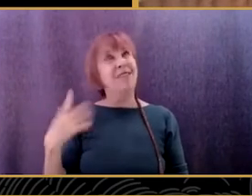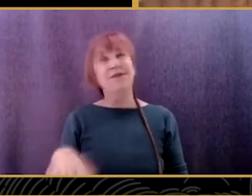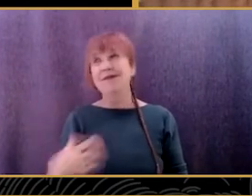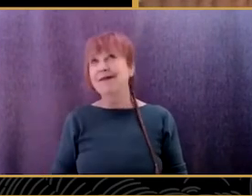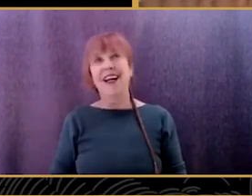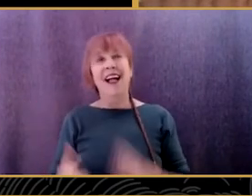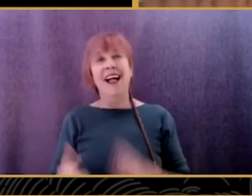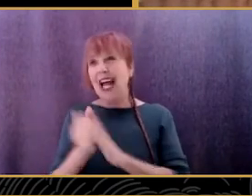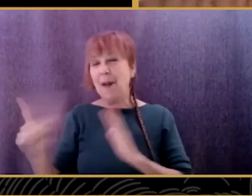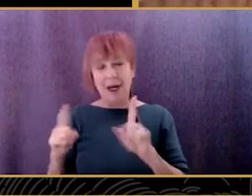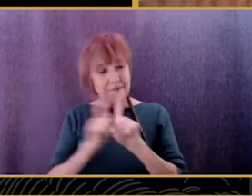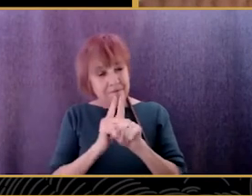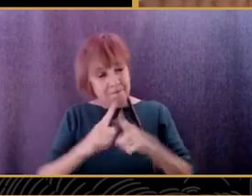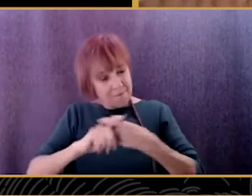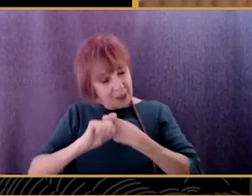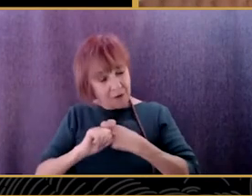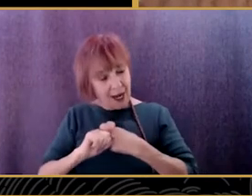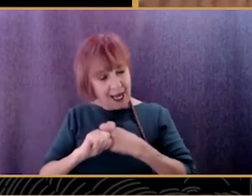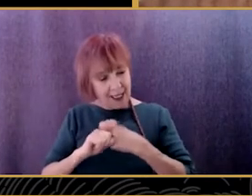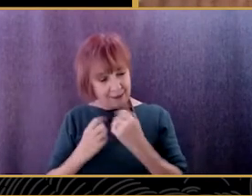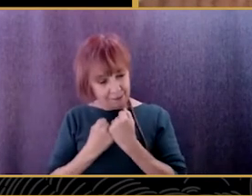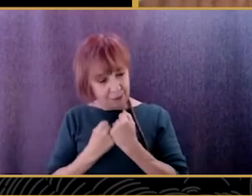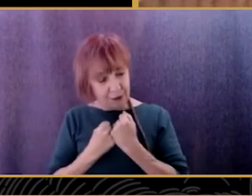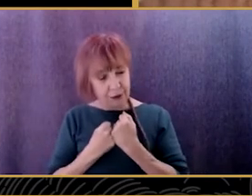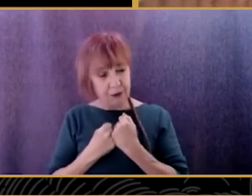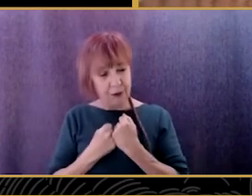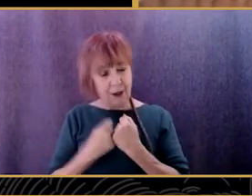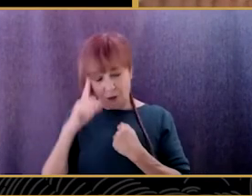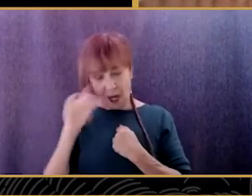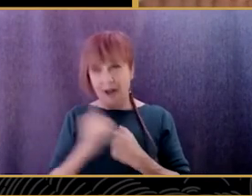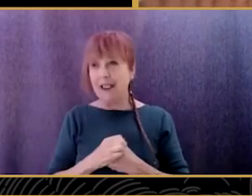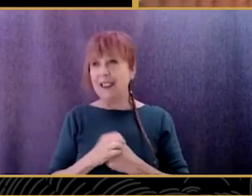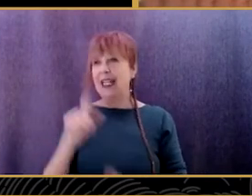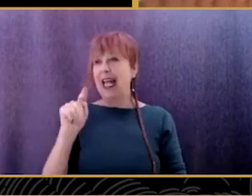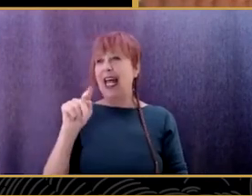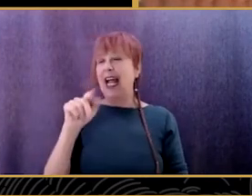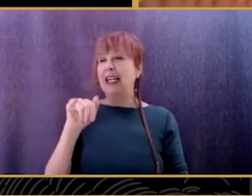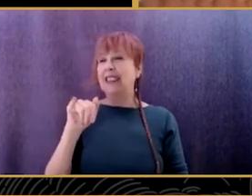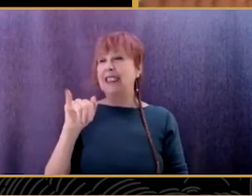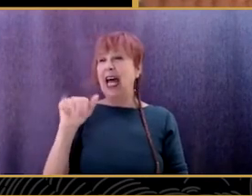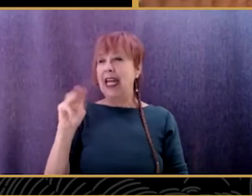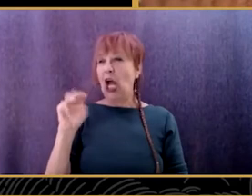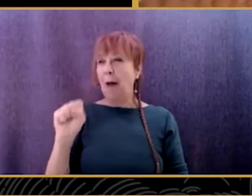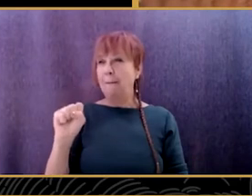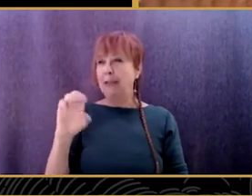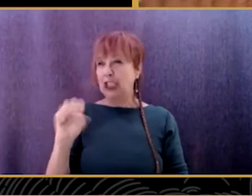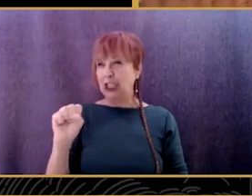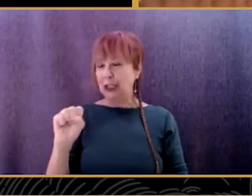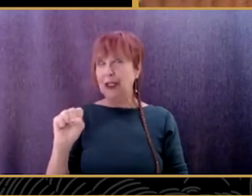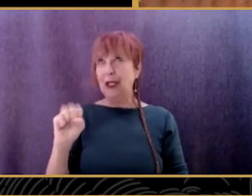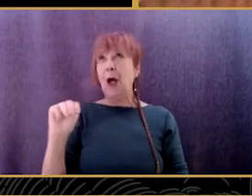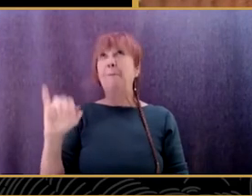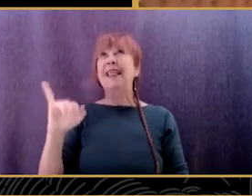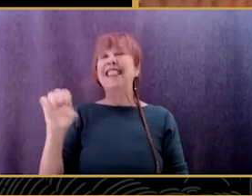steadied me Throughout this journey With a friendship that is forever And unmoving Tyambajess He